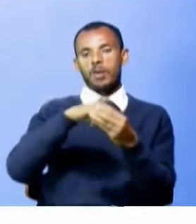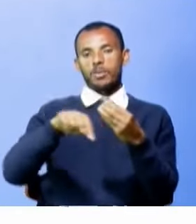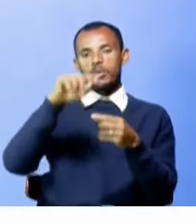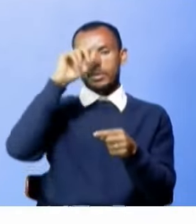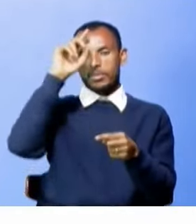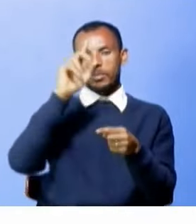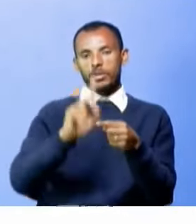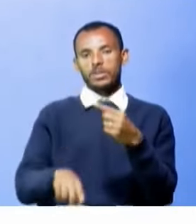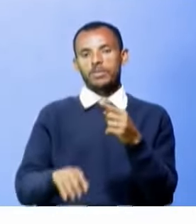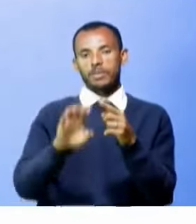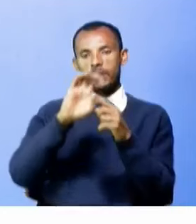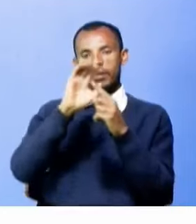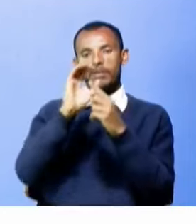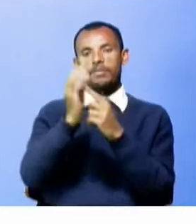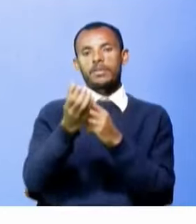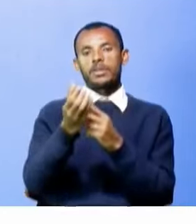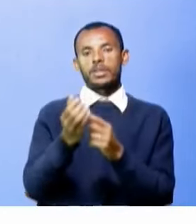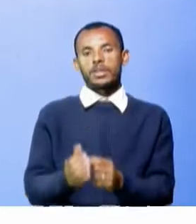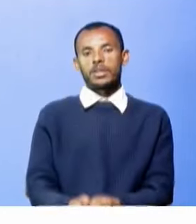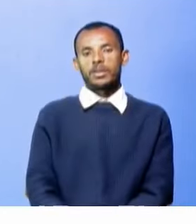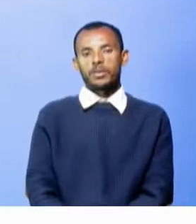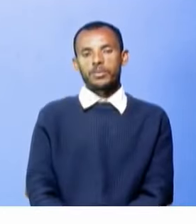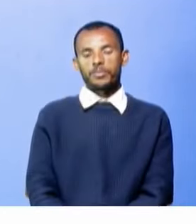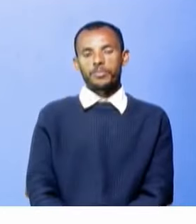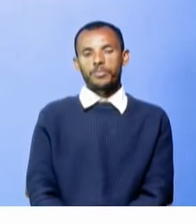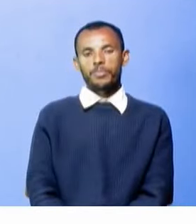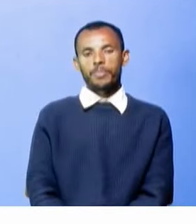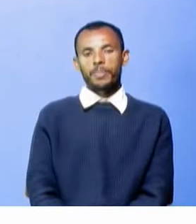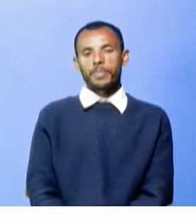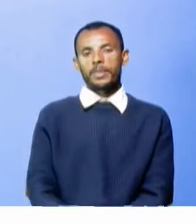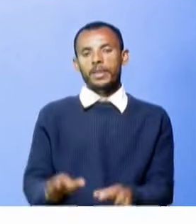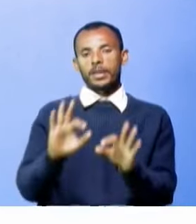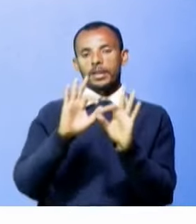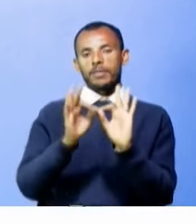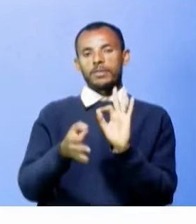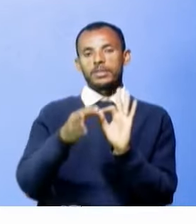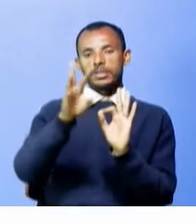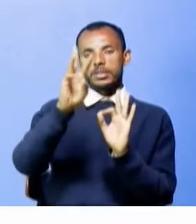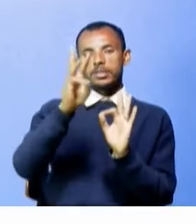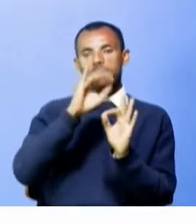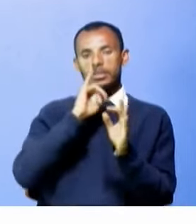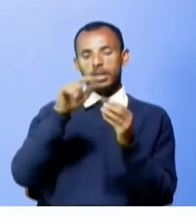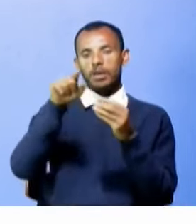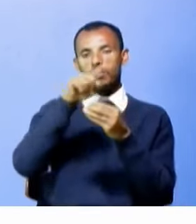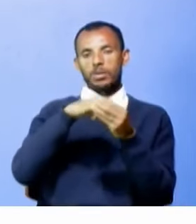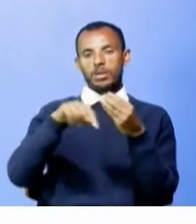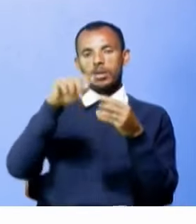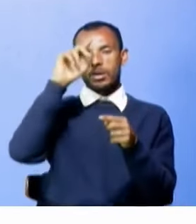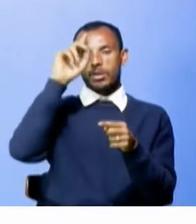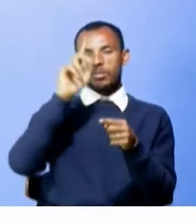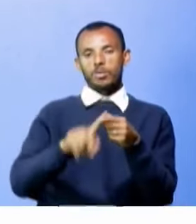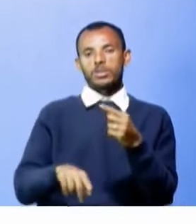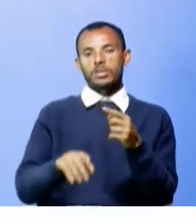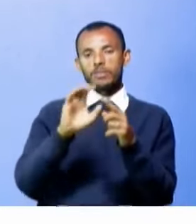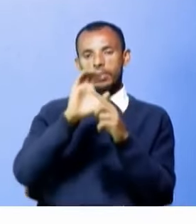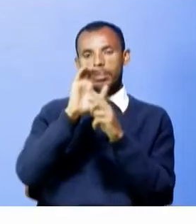event. Okay, definition 6 is about impossible event.